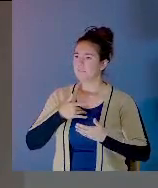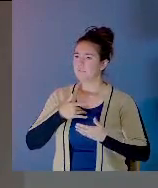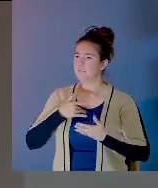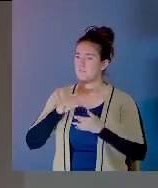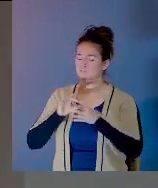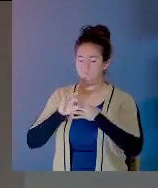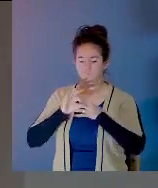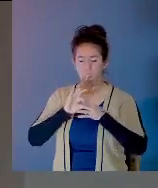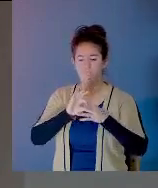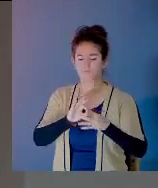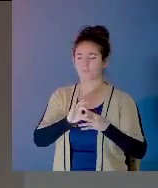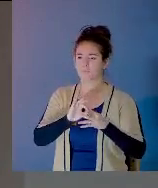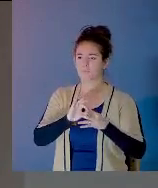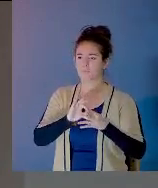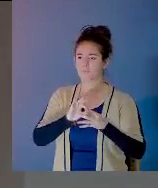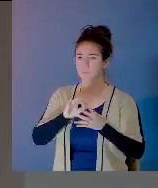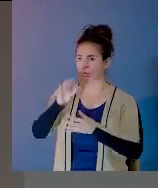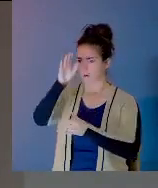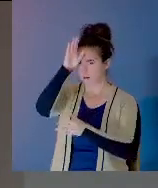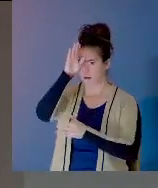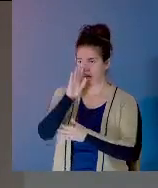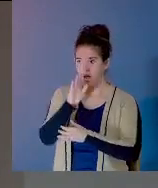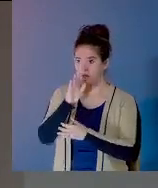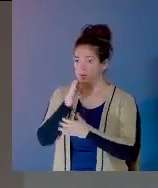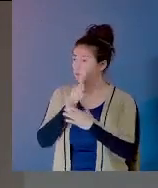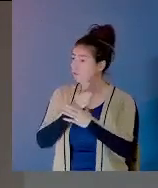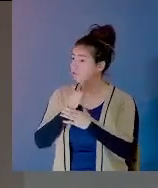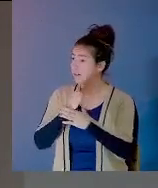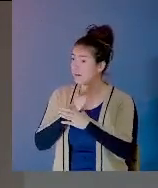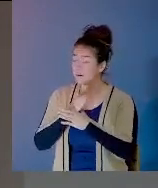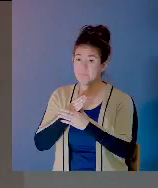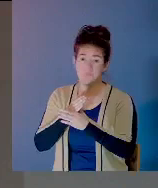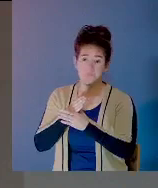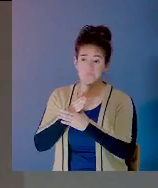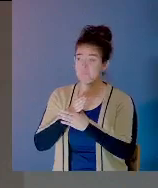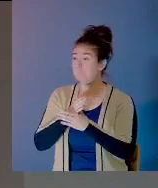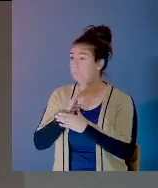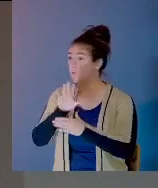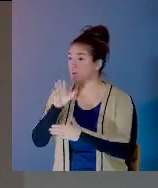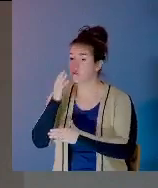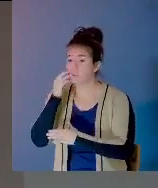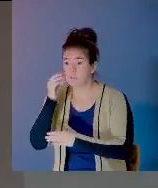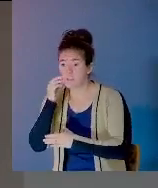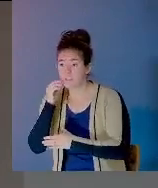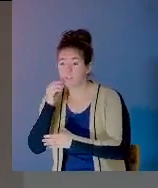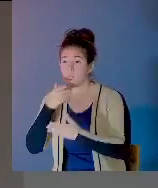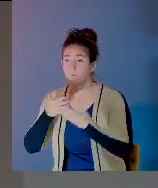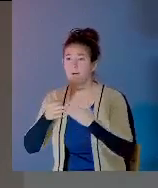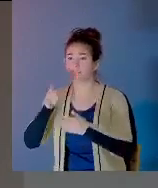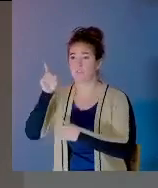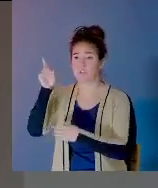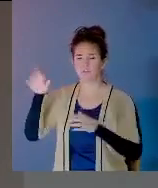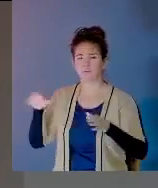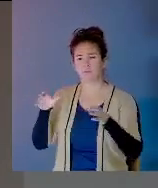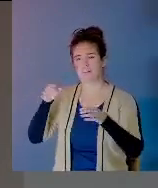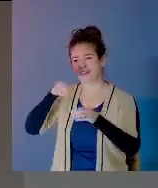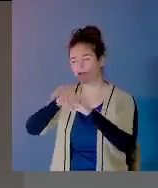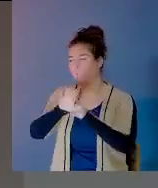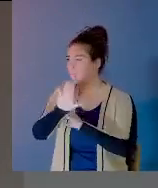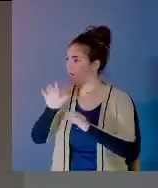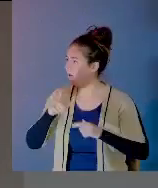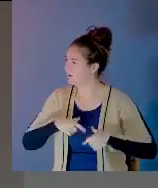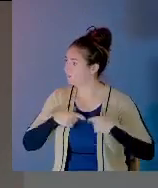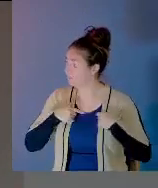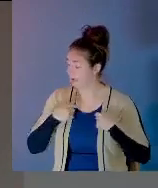continues to do in our lives. As I look back at this year, we have been through so much as